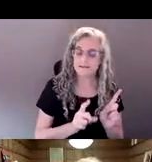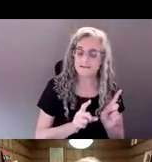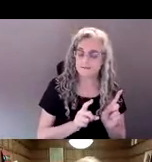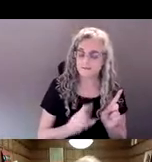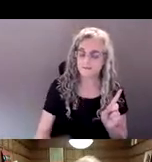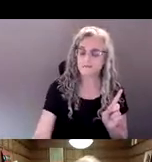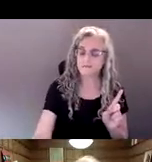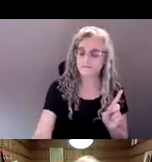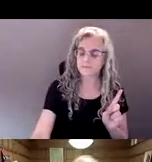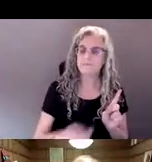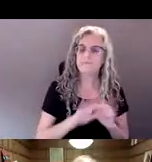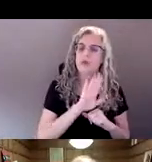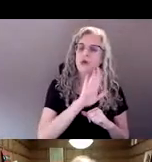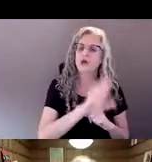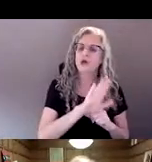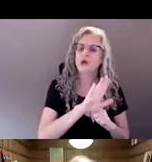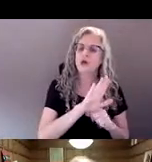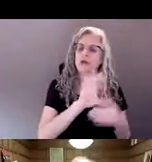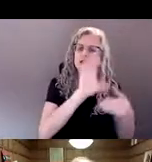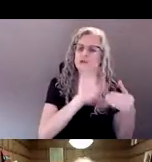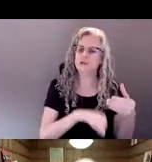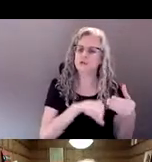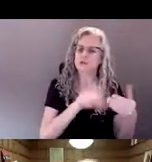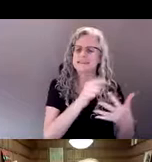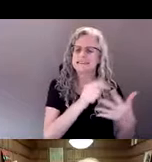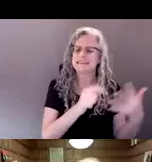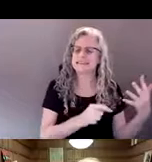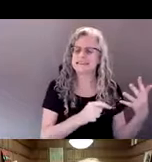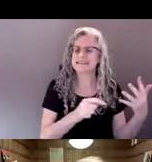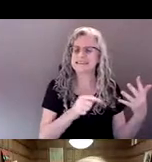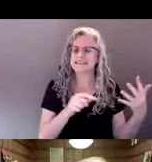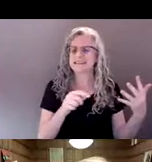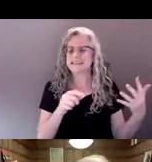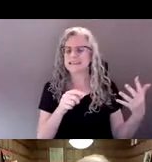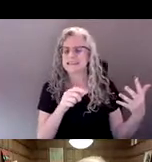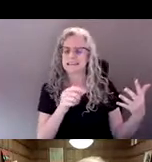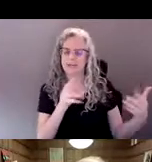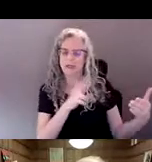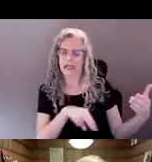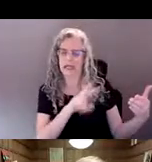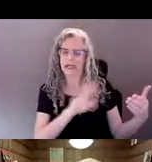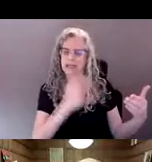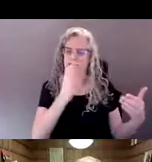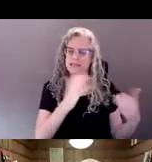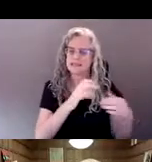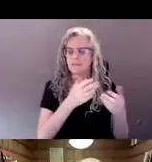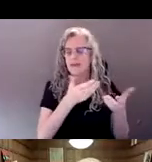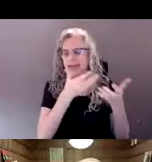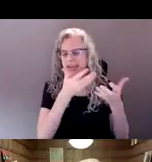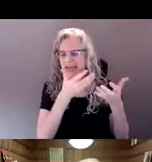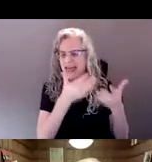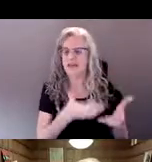been what an intellectual or an academic might call theory laden, burdened by